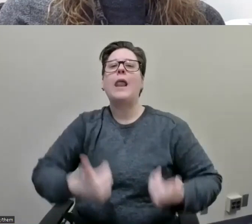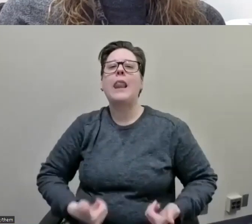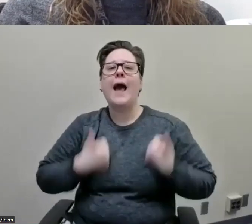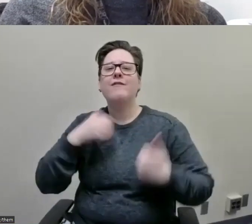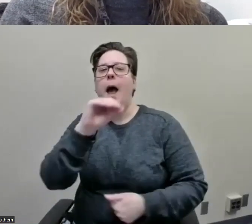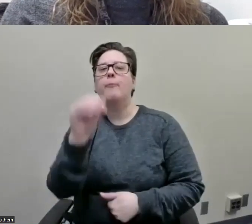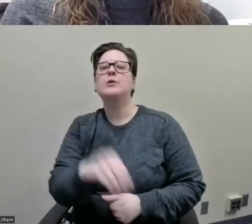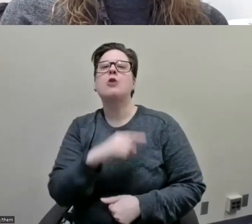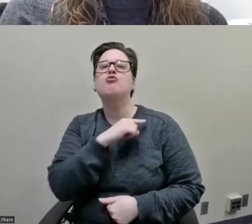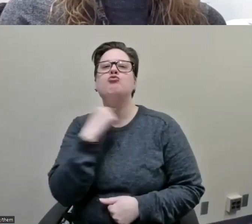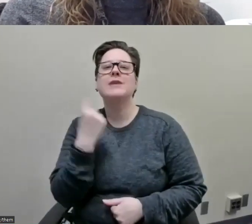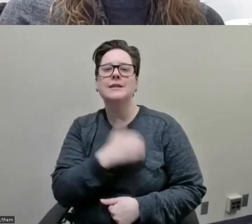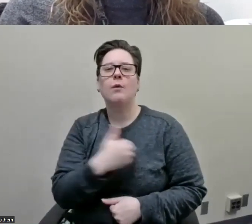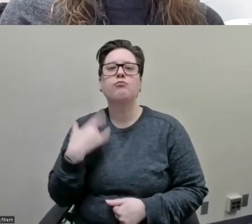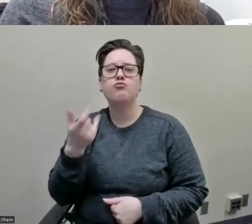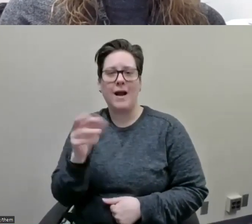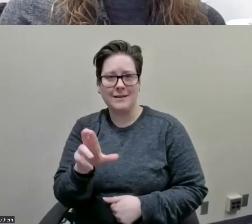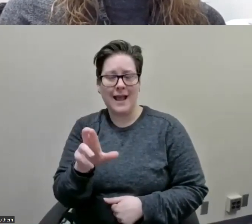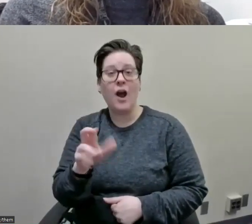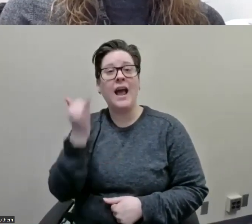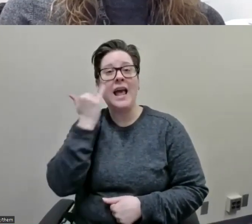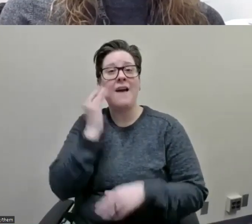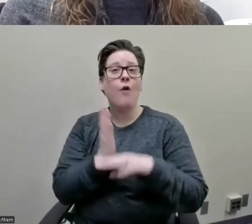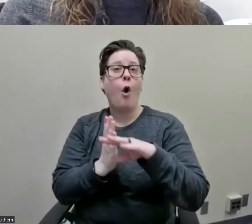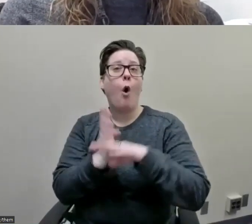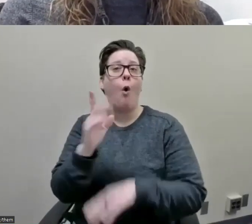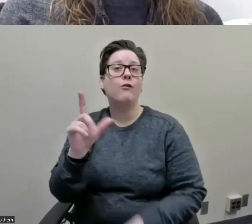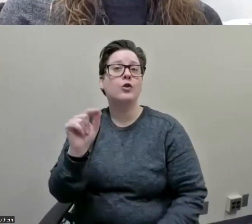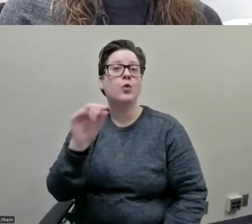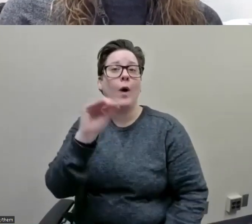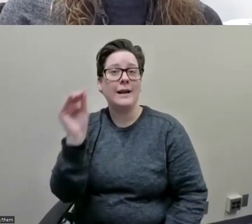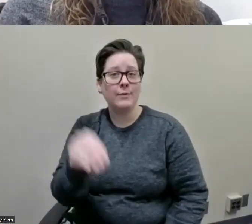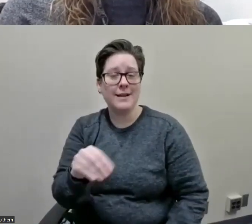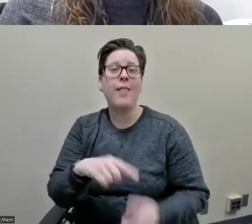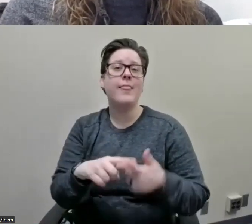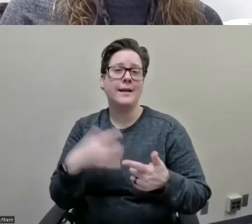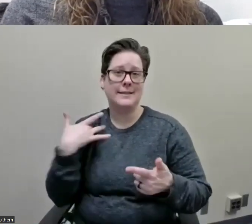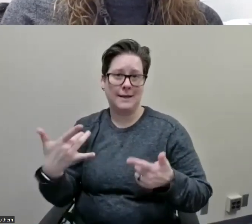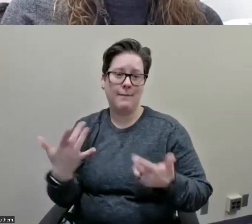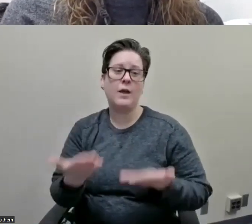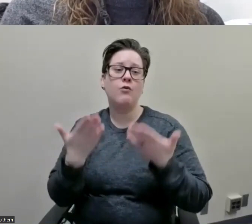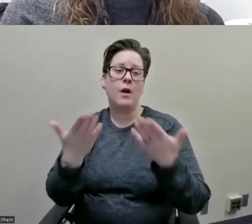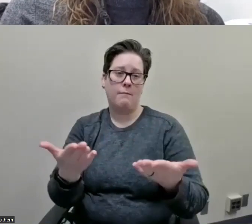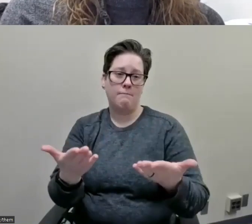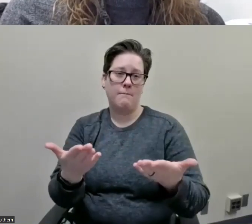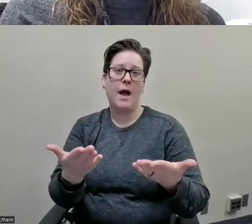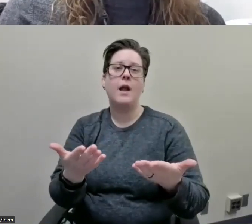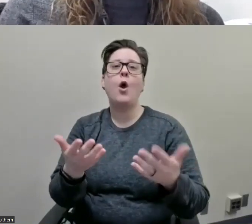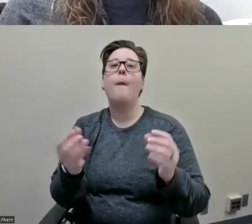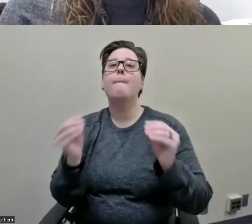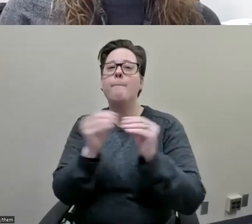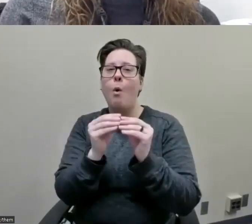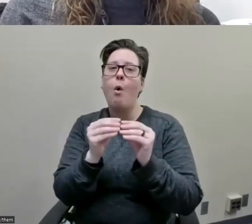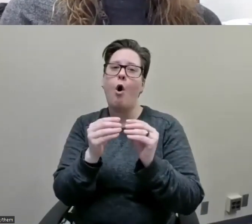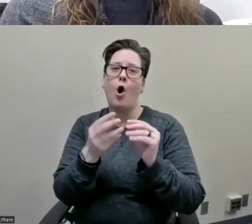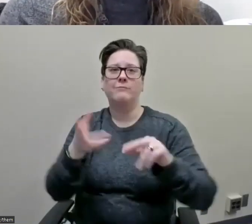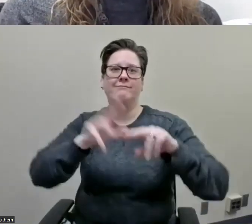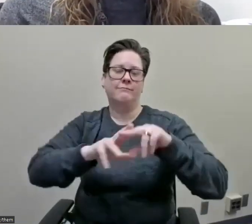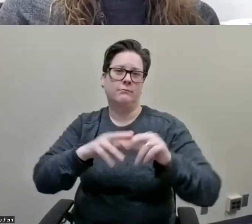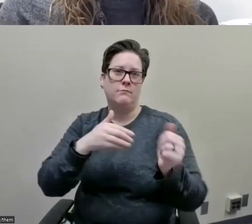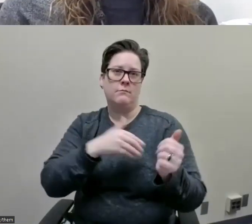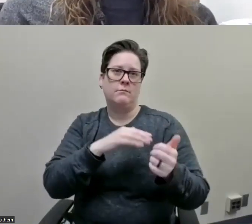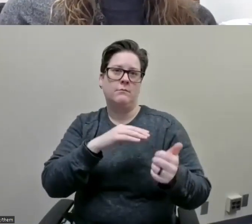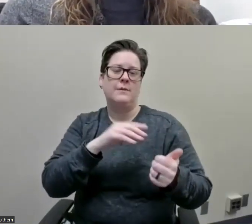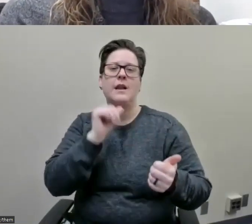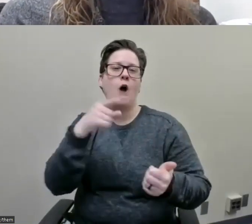is. And for anyone whose lifetime risk is over 20%, typically we recommend that you have enhanced breast imaging so that you